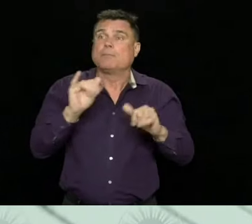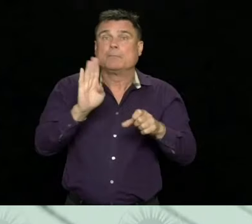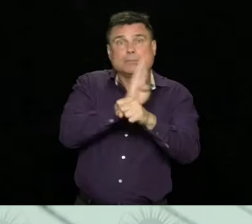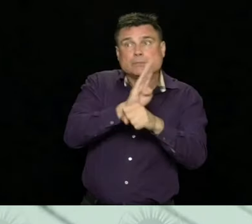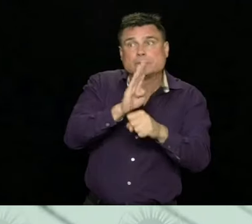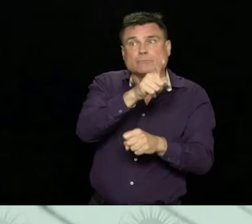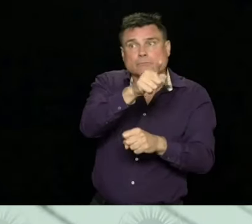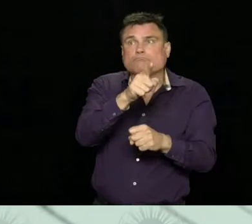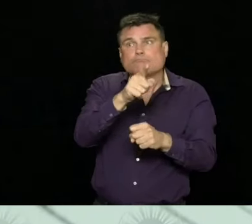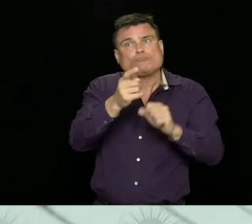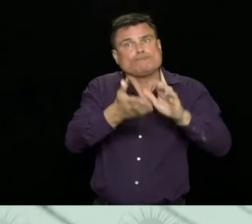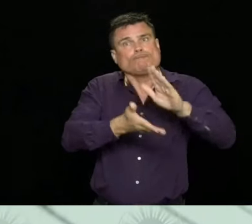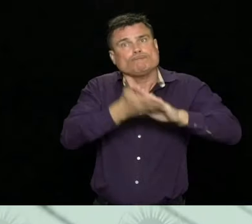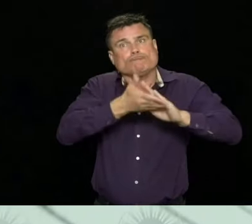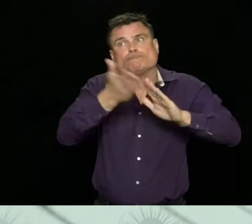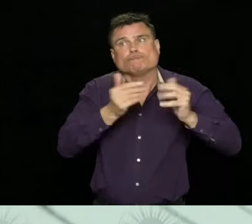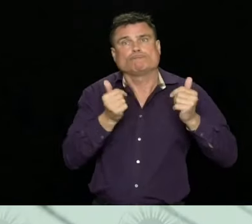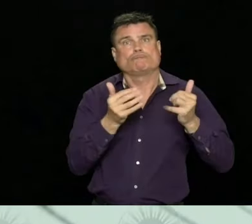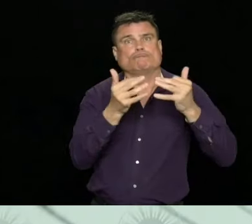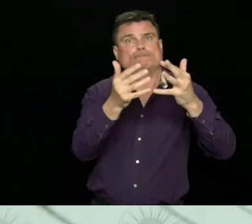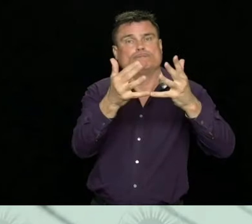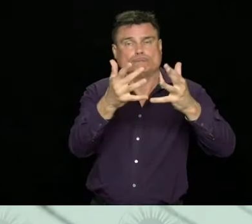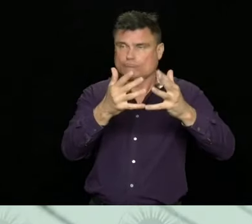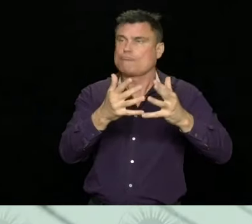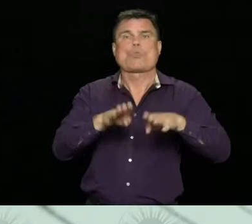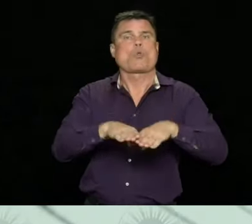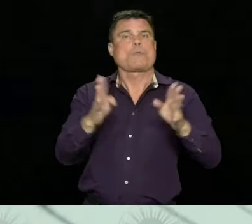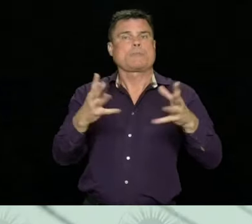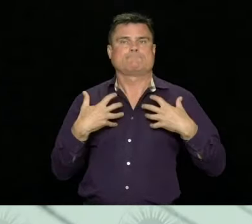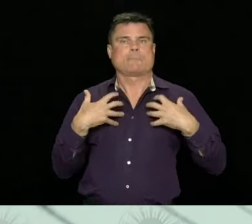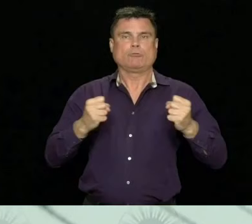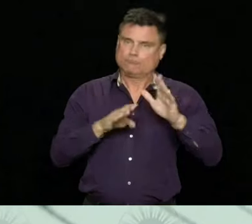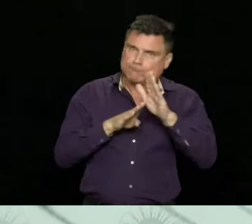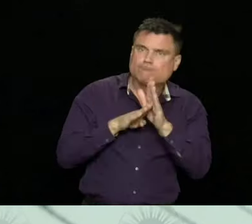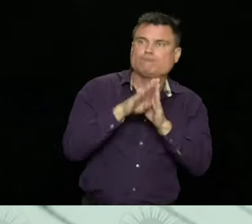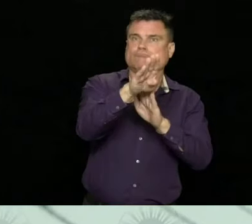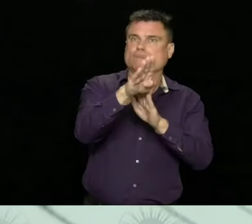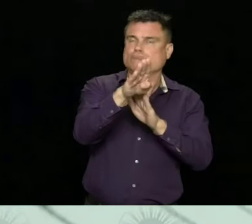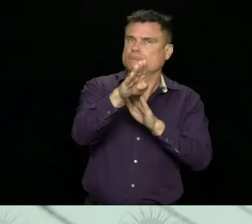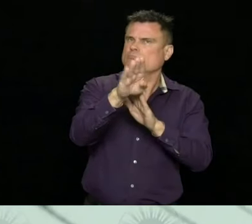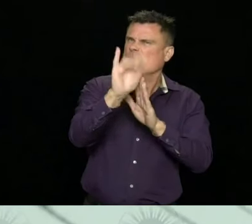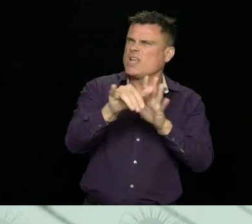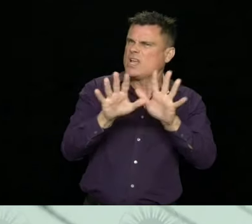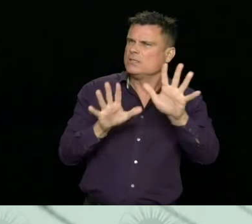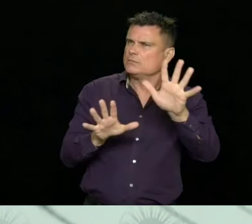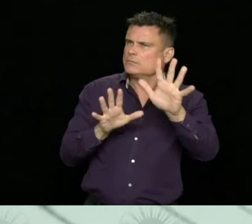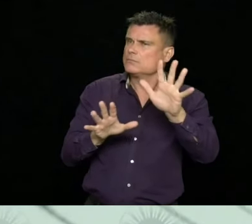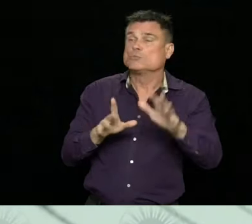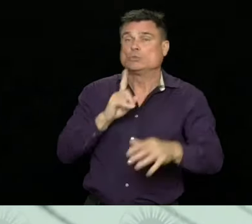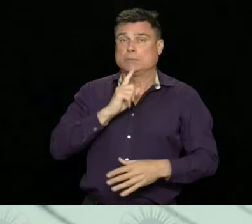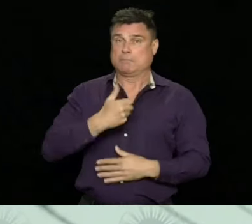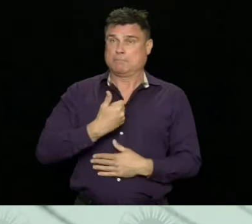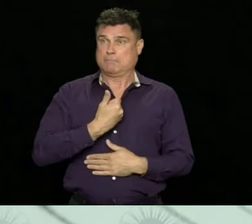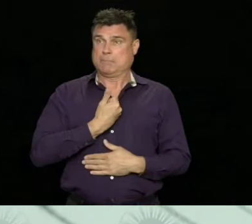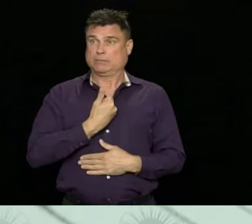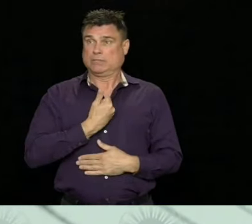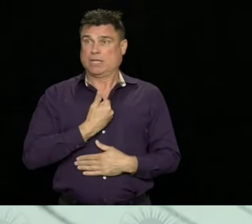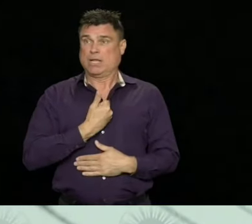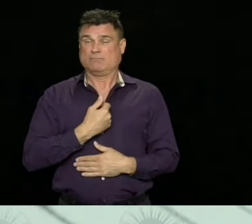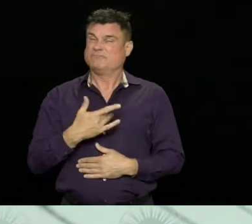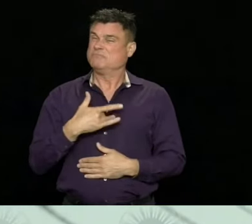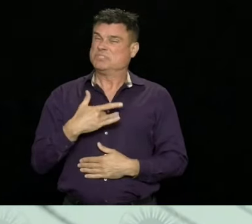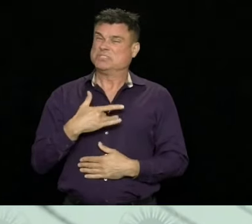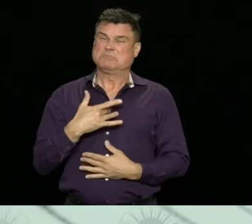COVID-19 situation. And I know, and I'm quite confident, that we in British Columbia, our businesses and our workers, are up to